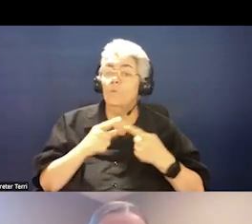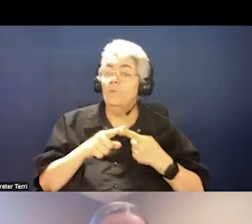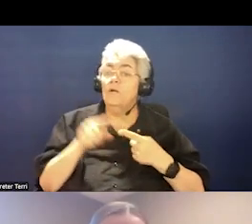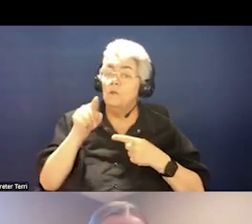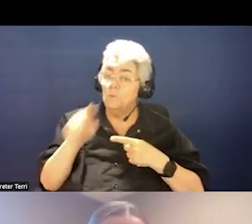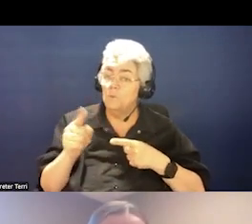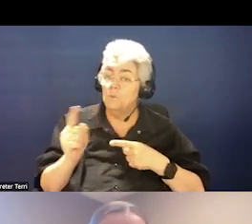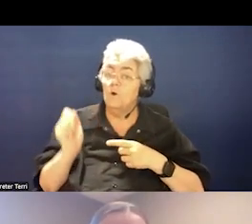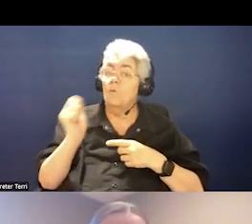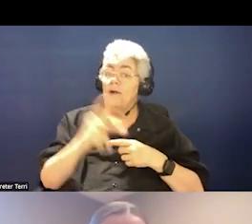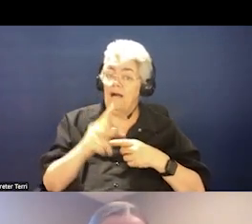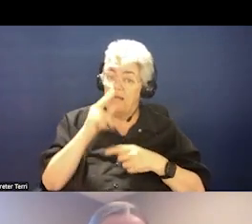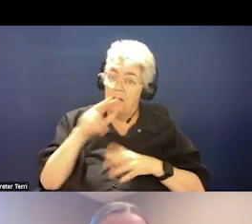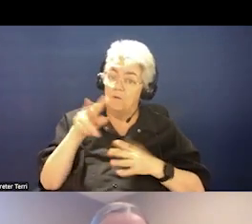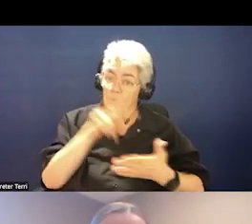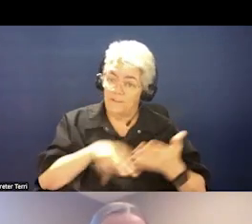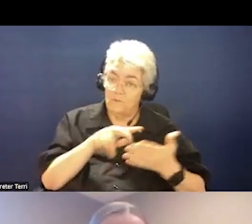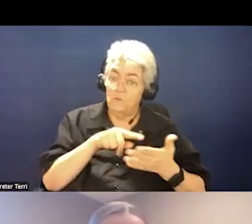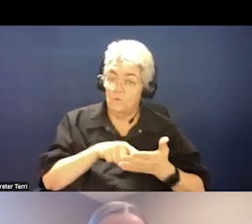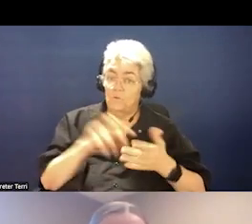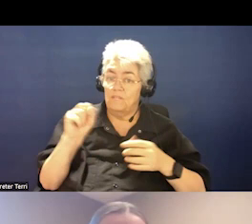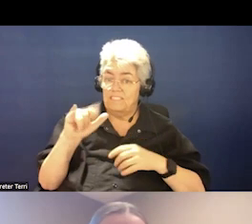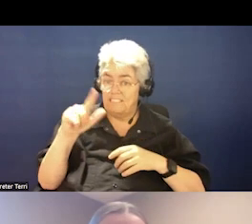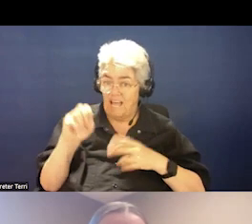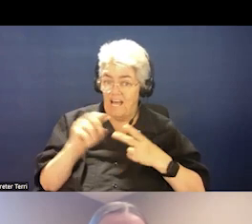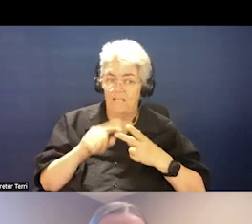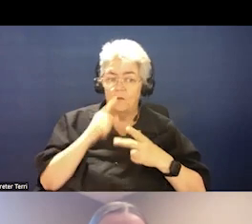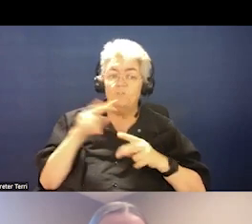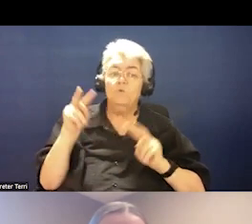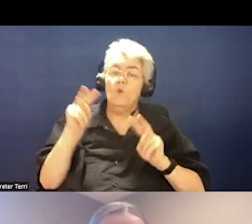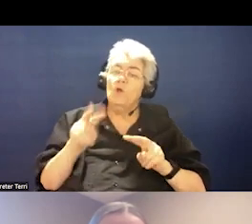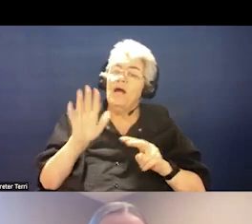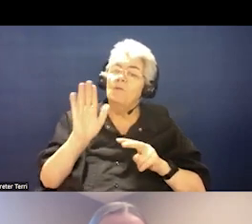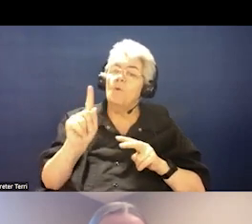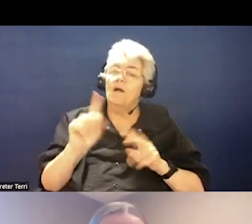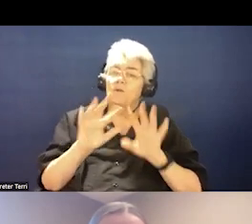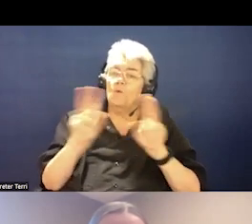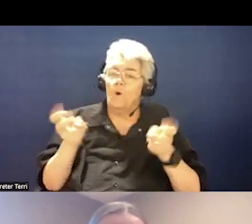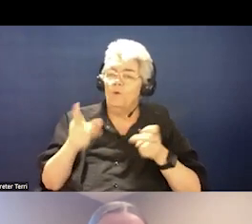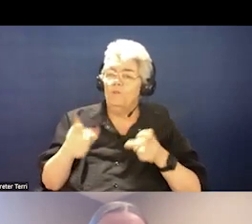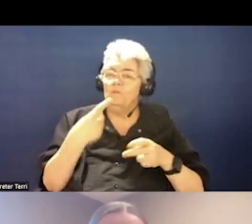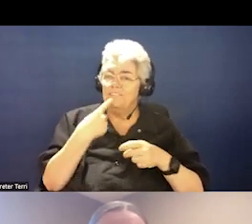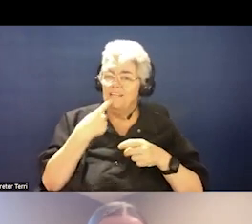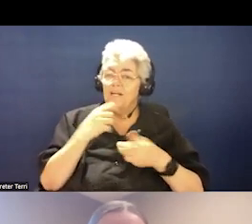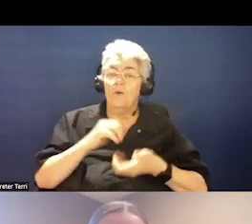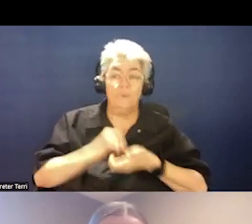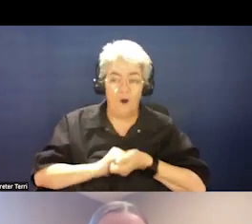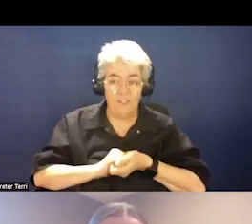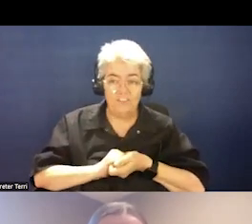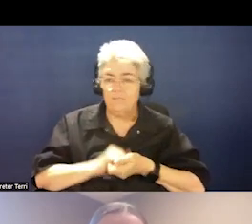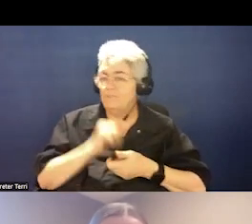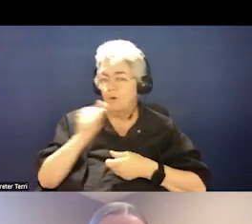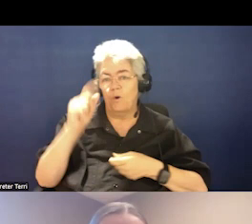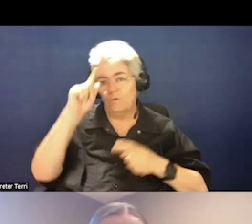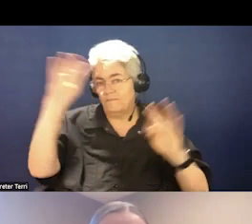and review the slide, just want everyone to see that quotation that you made in the slide. The partnerships don't come out of the blue.